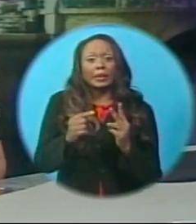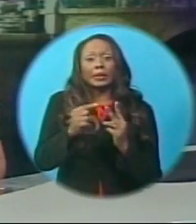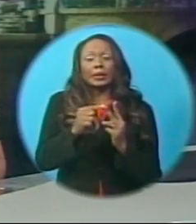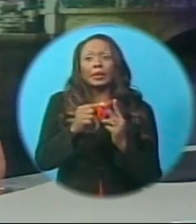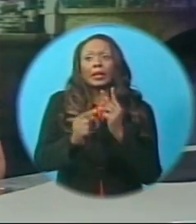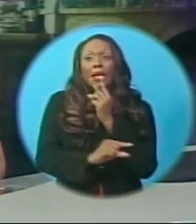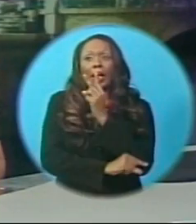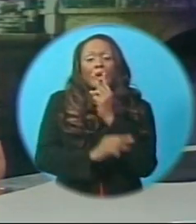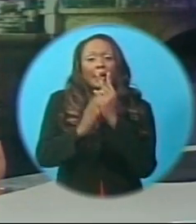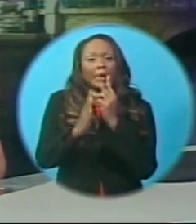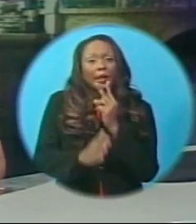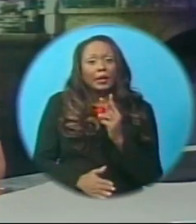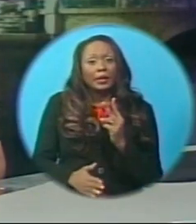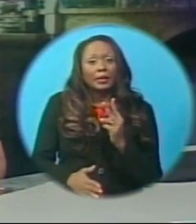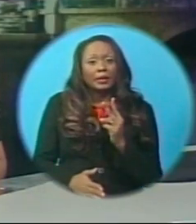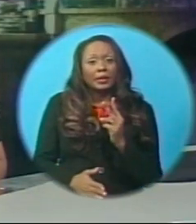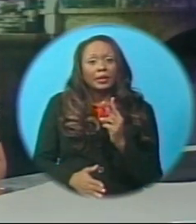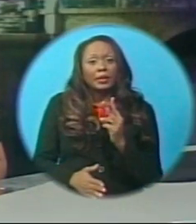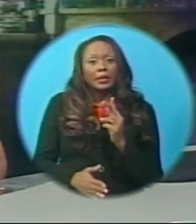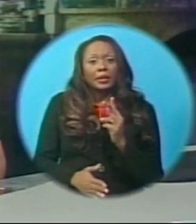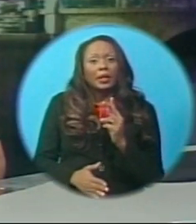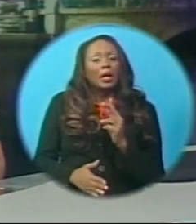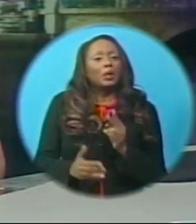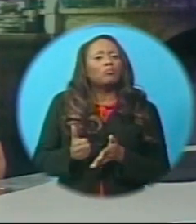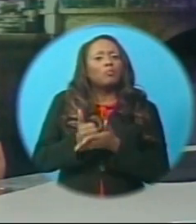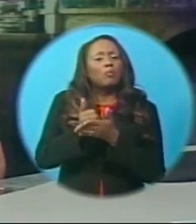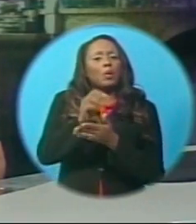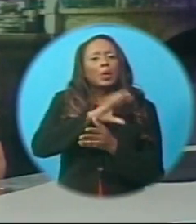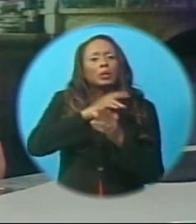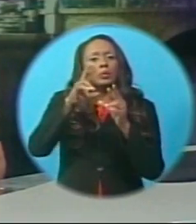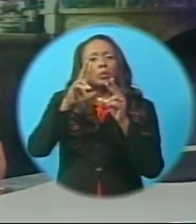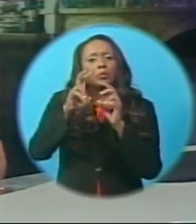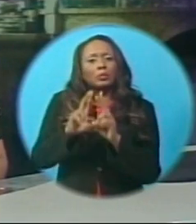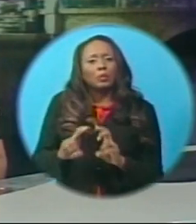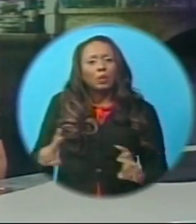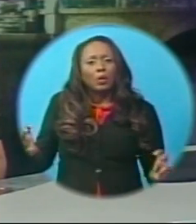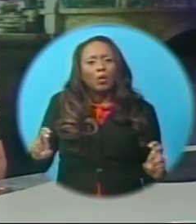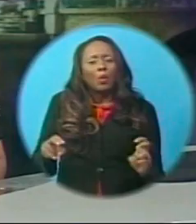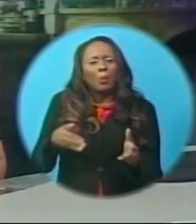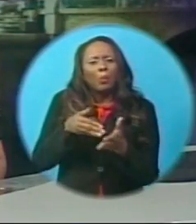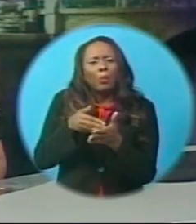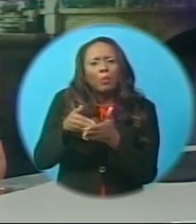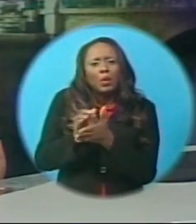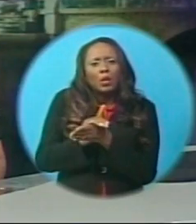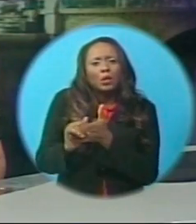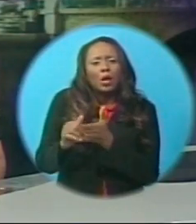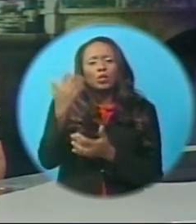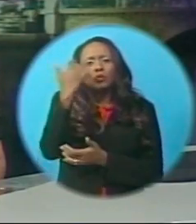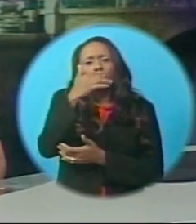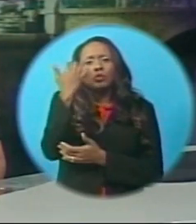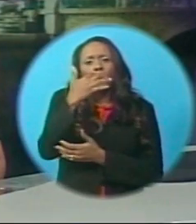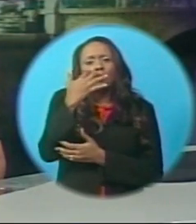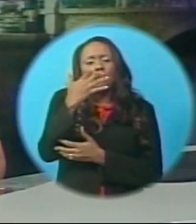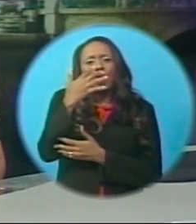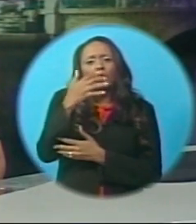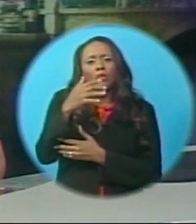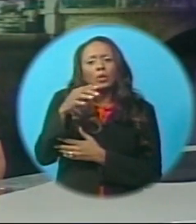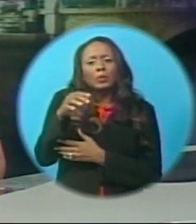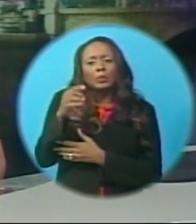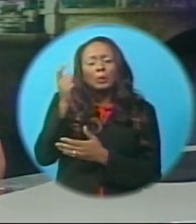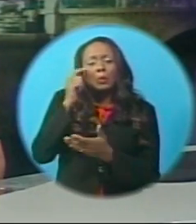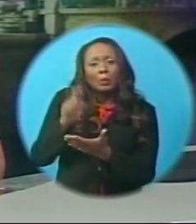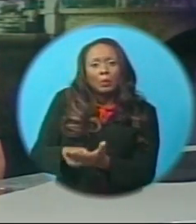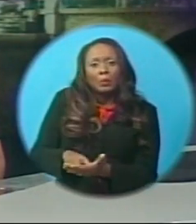Guyanese, are assisting police investigations into a multi-million-dollar drug bust. A drug squad-led operation at Carlisle Bay in the city